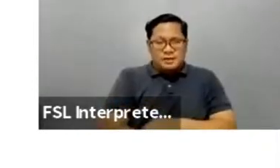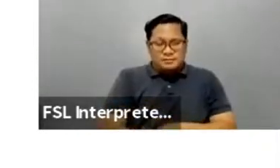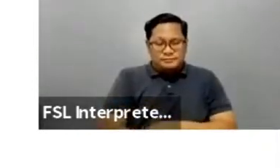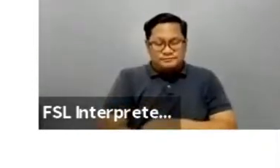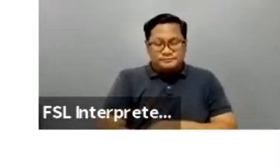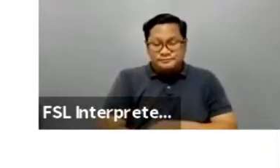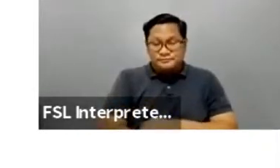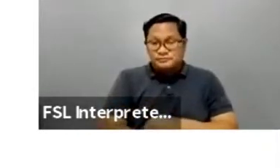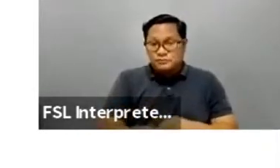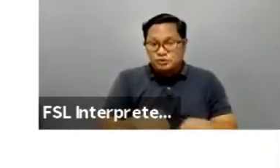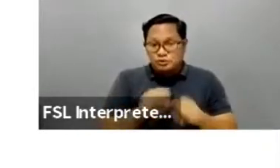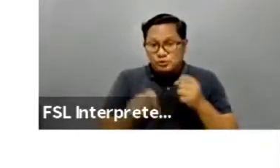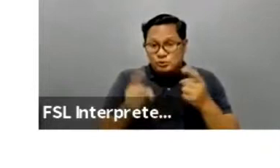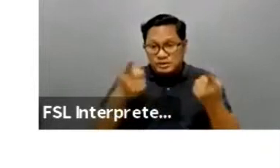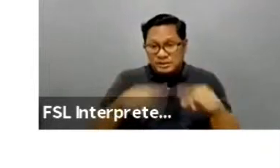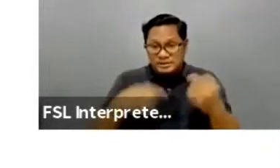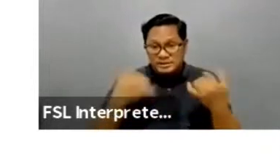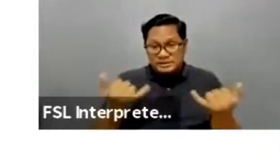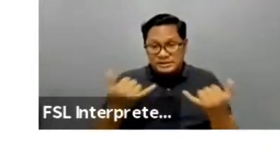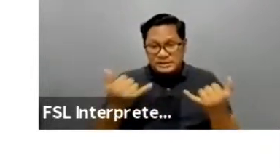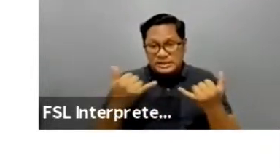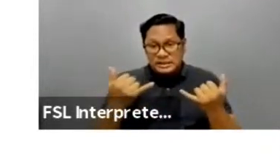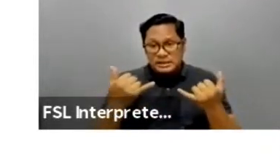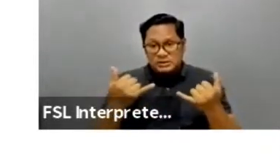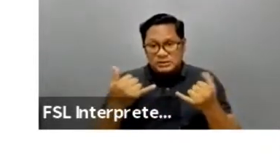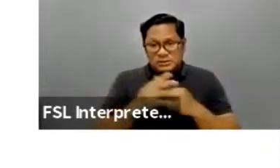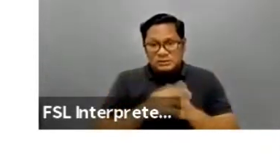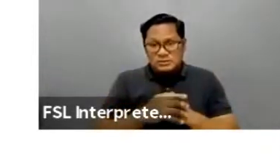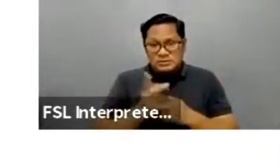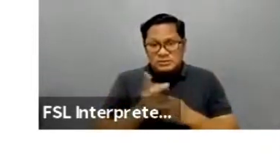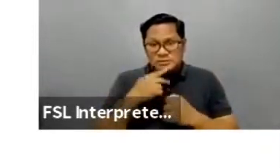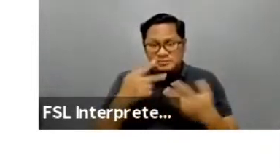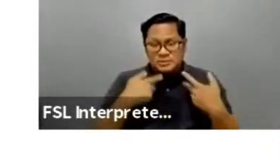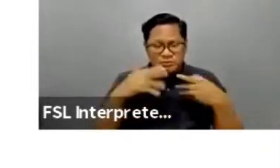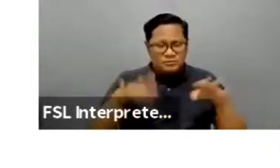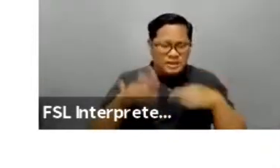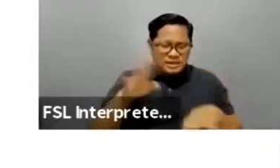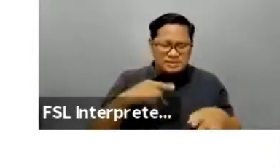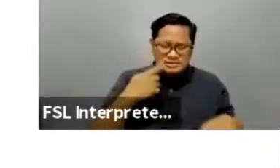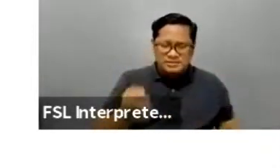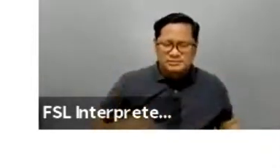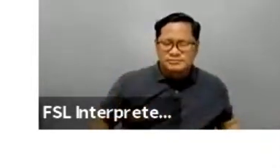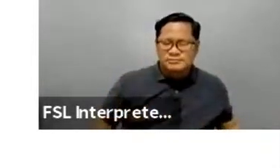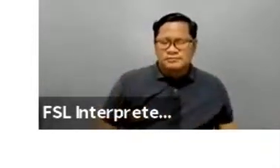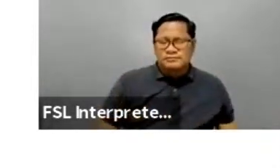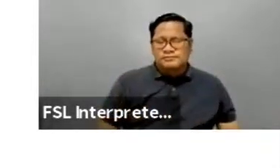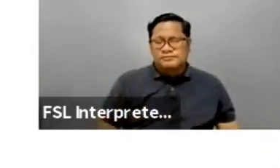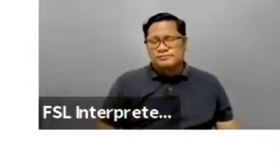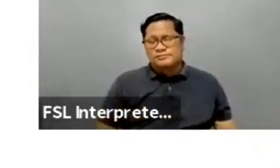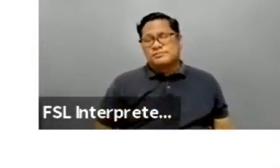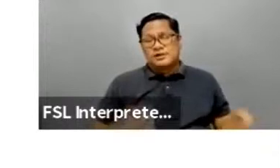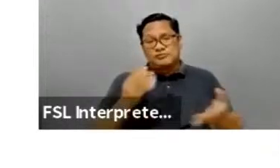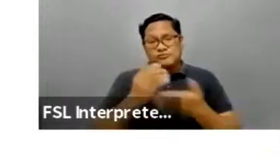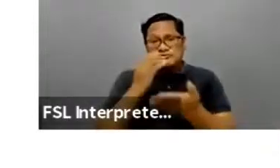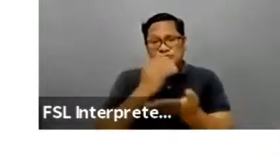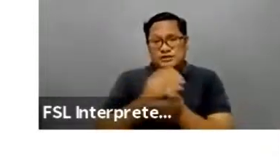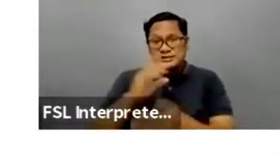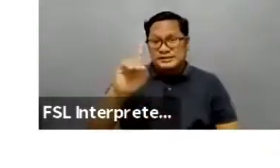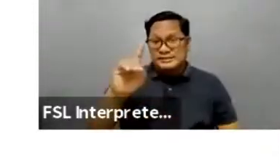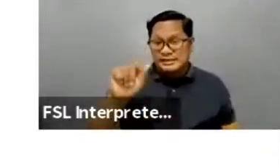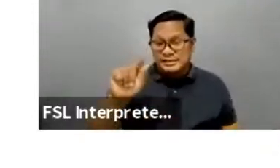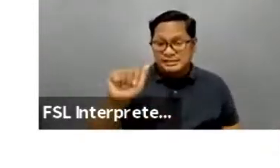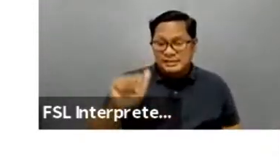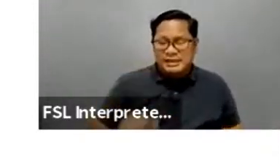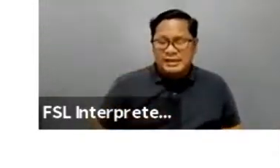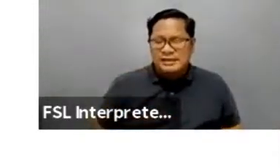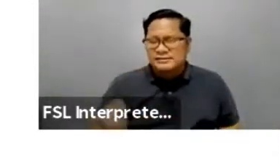So ang nangyayari na, kung indigent, sinasabi no balance billing. And of course, data.